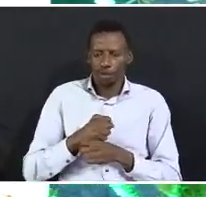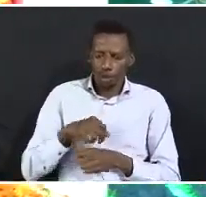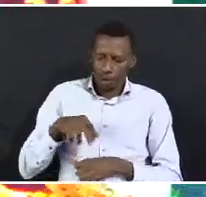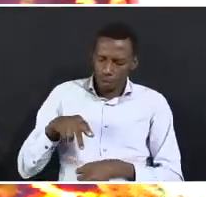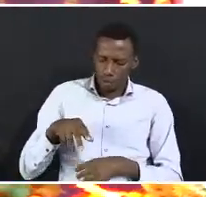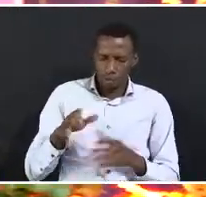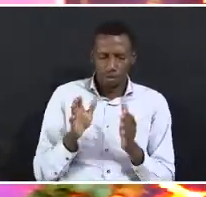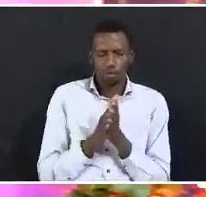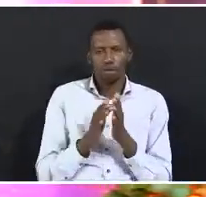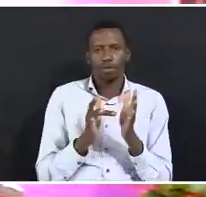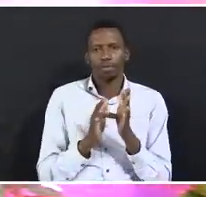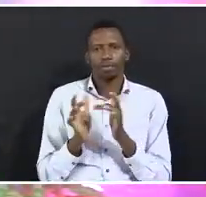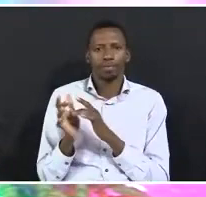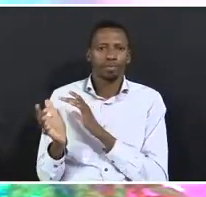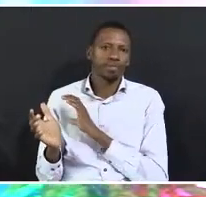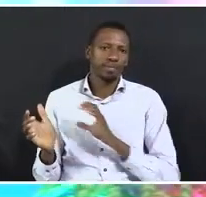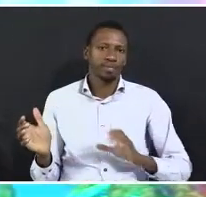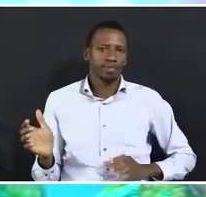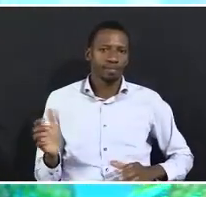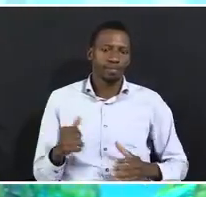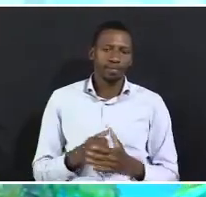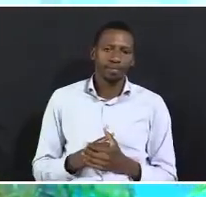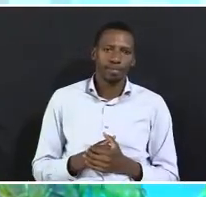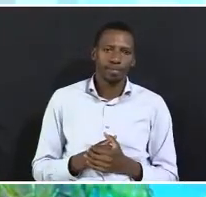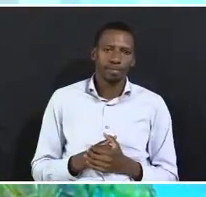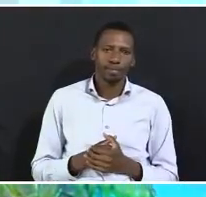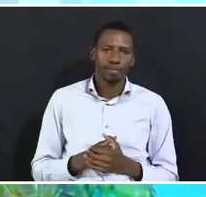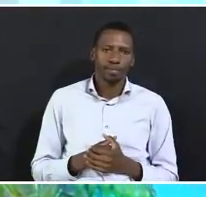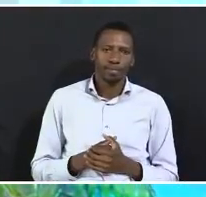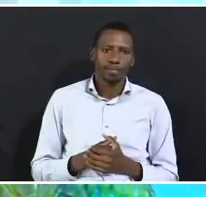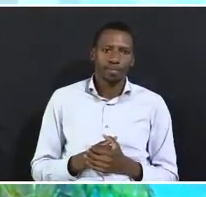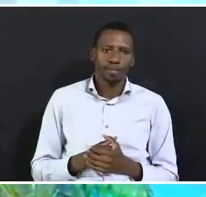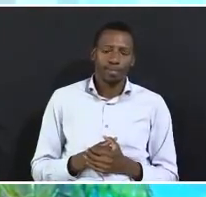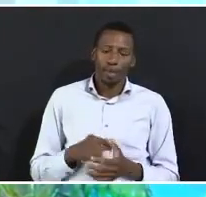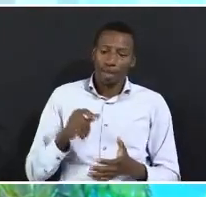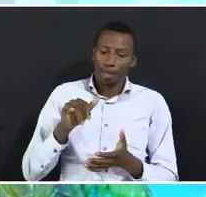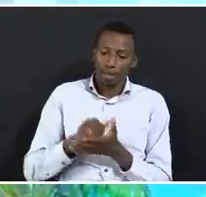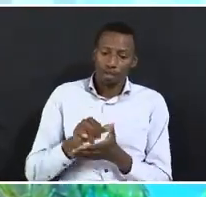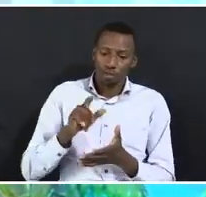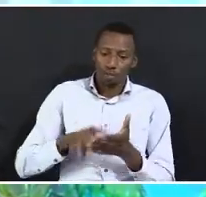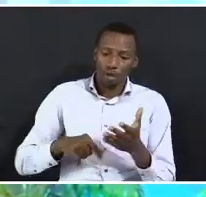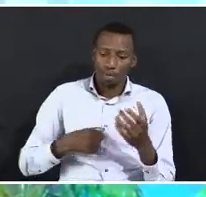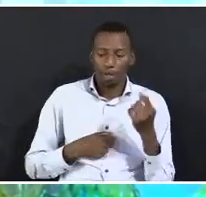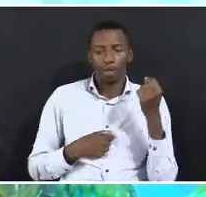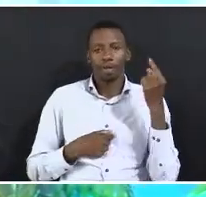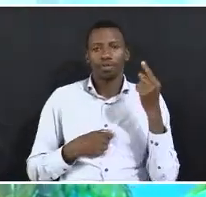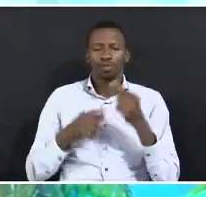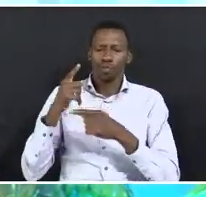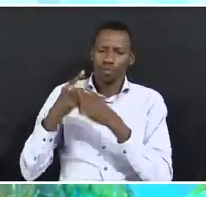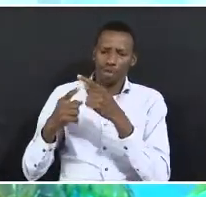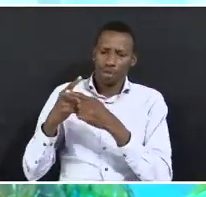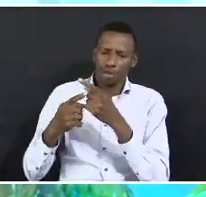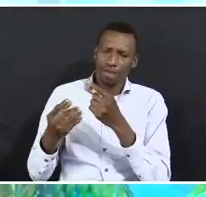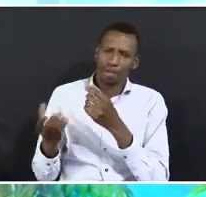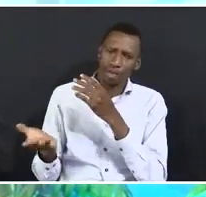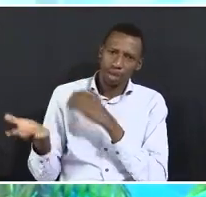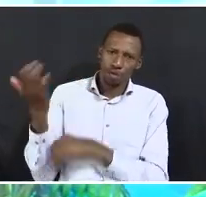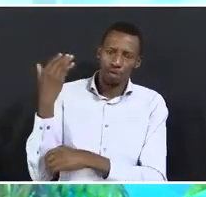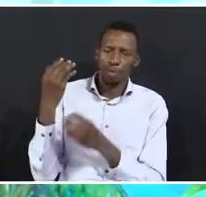Christ. My friend, that's what I understood many years ago. When my father